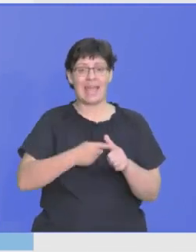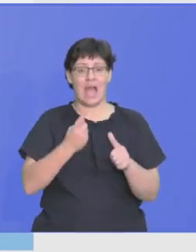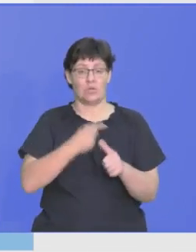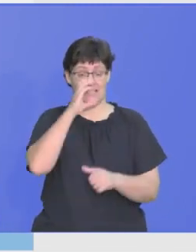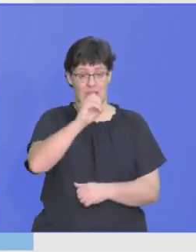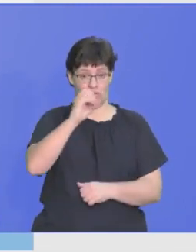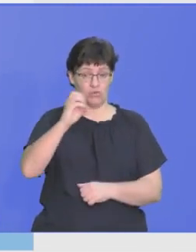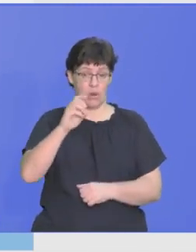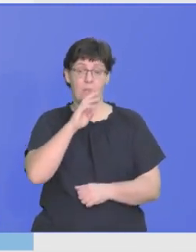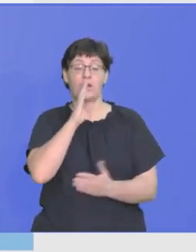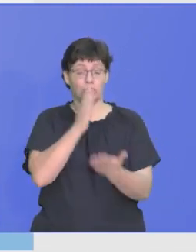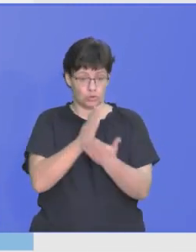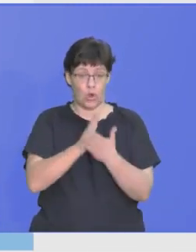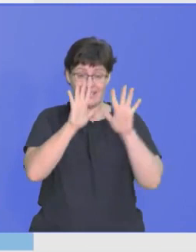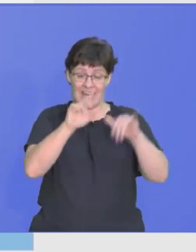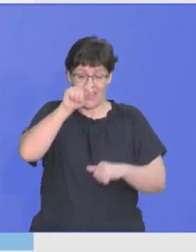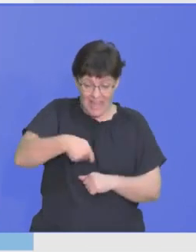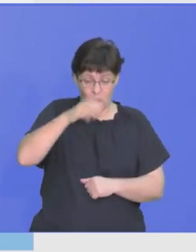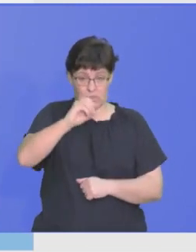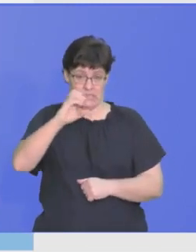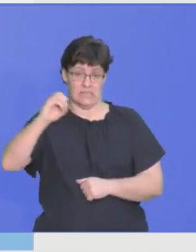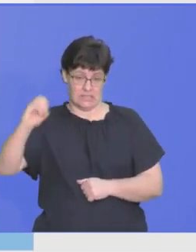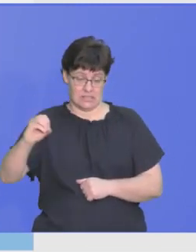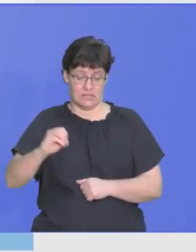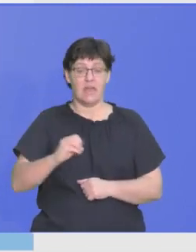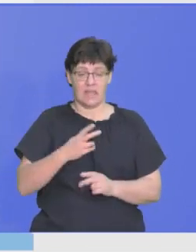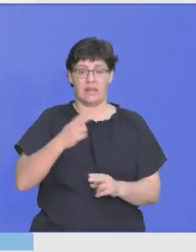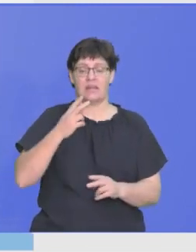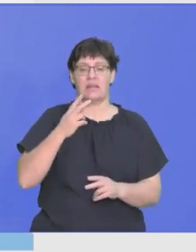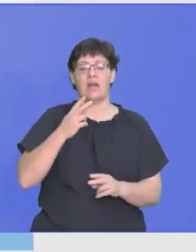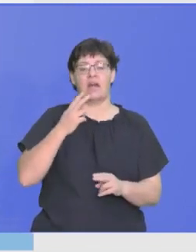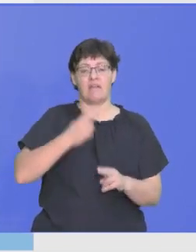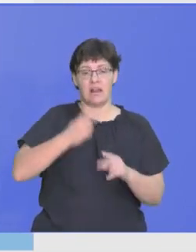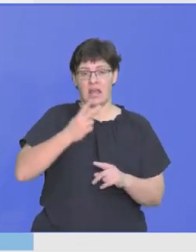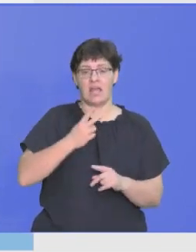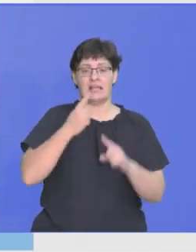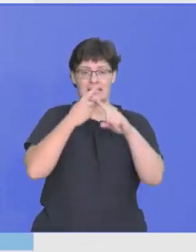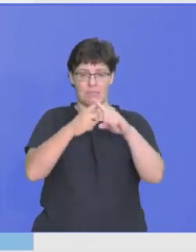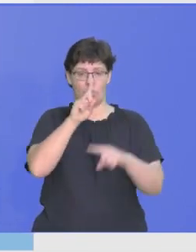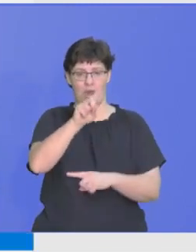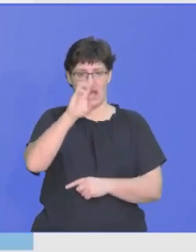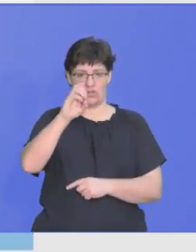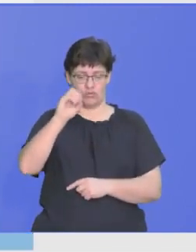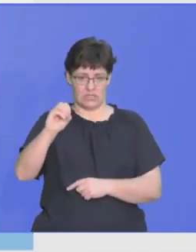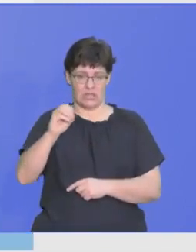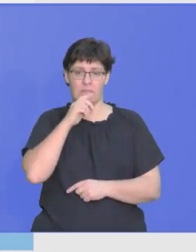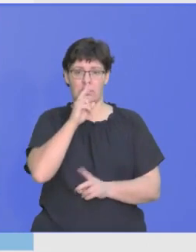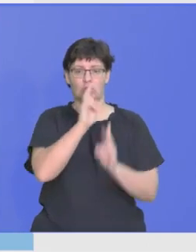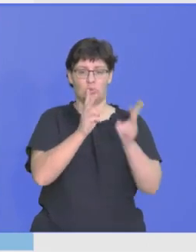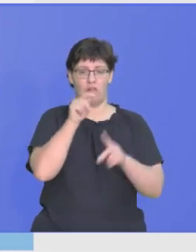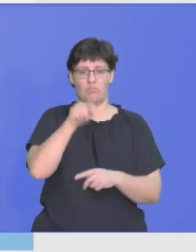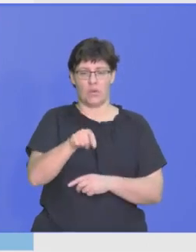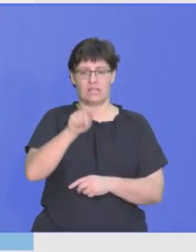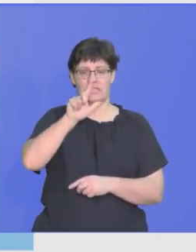count your zeros, make sure it's 10,000, and finally times by 100, and we get our answer. It's